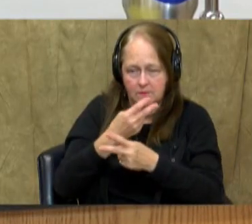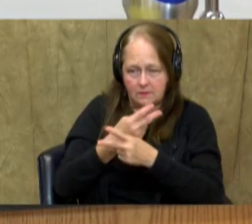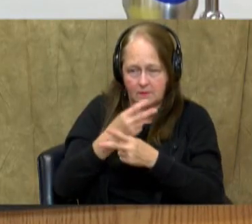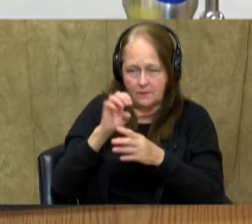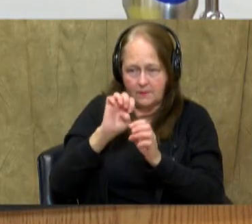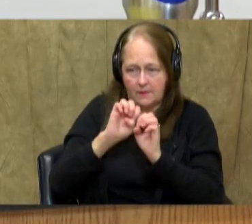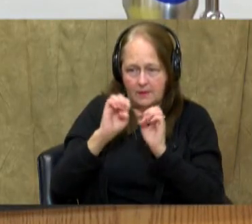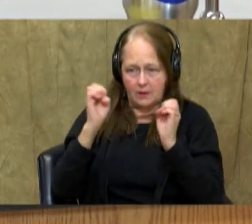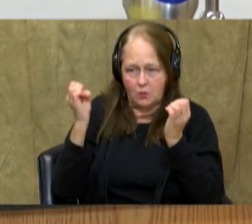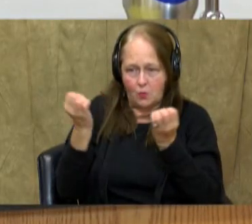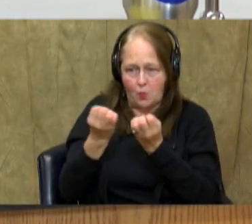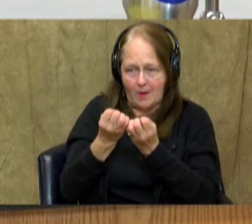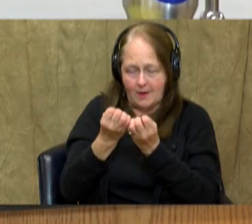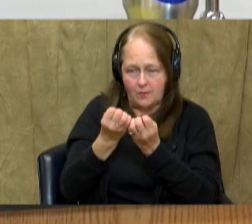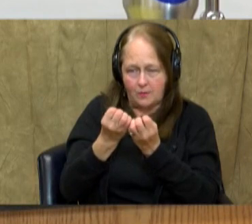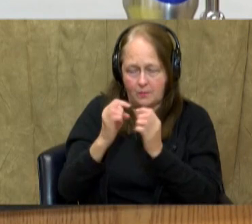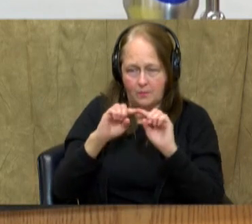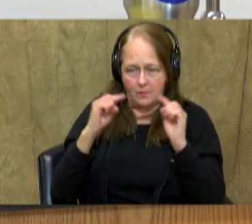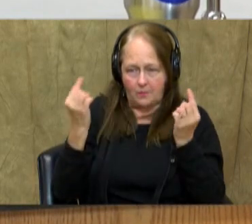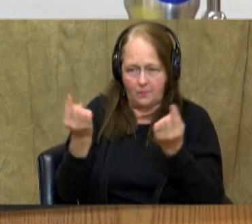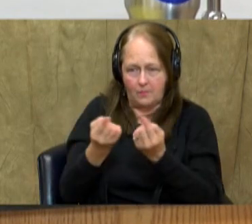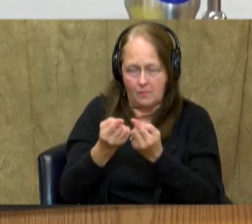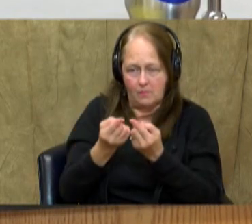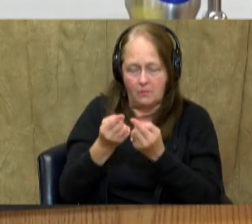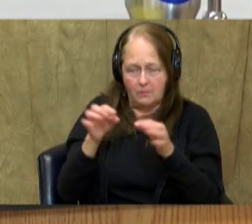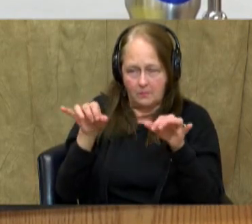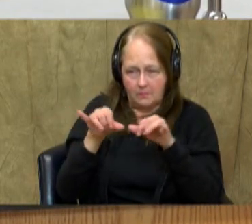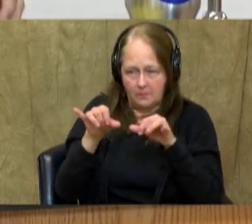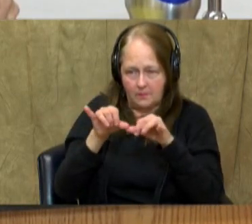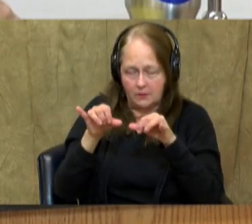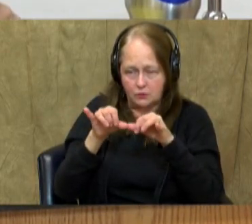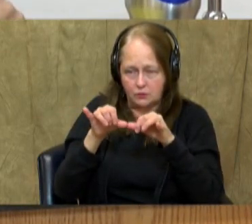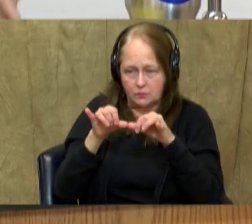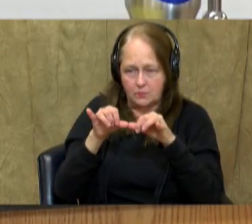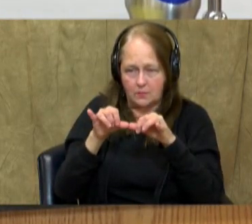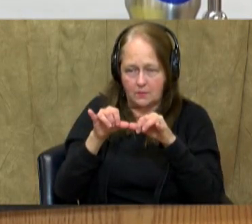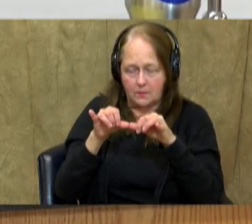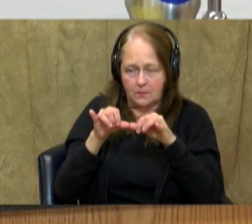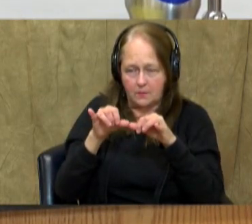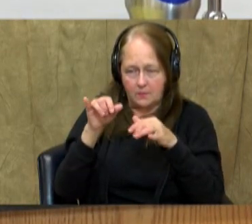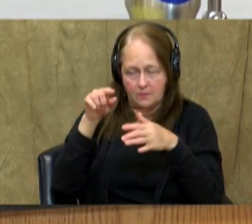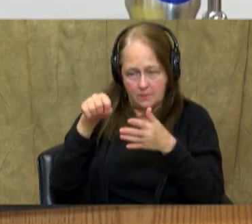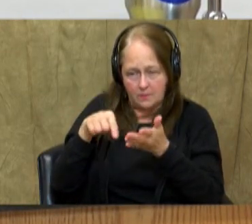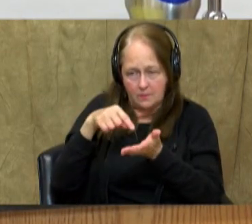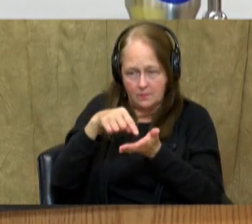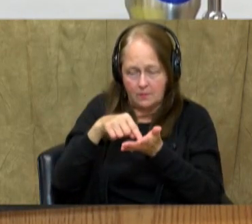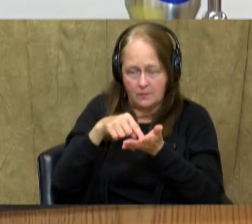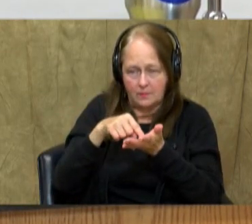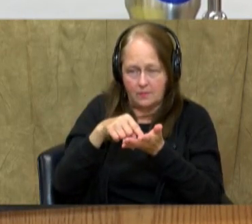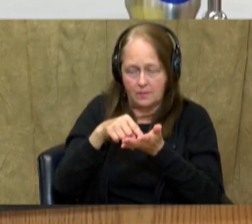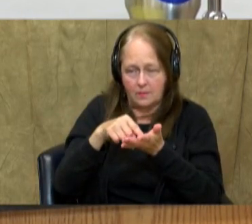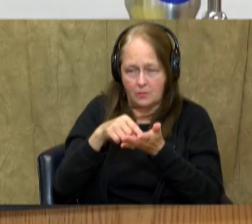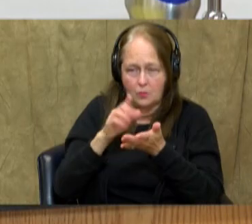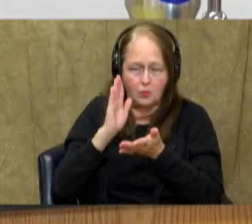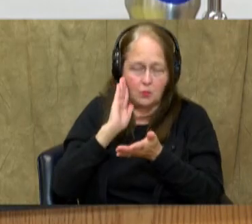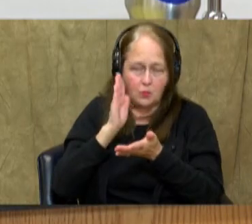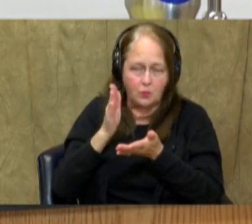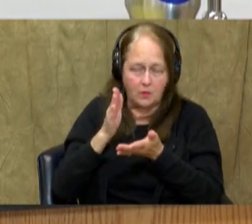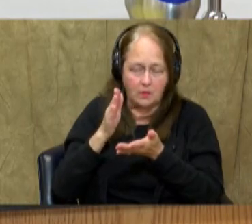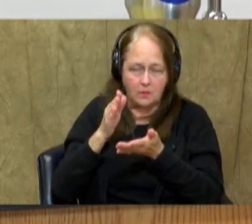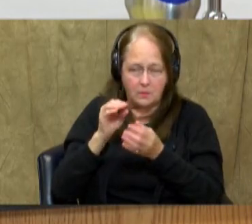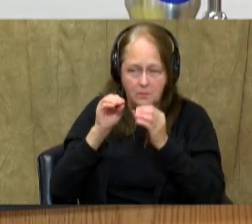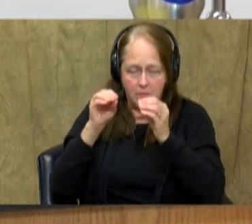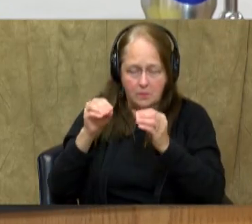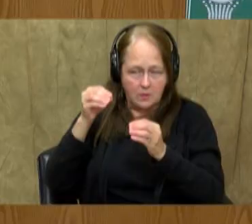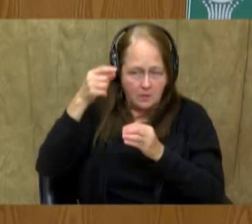equator. So I've taken my string and I've measured that off, and at this scale, if we were to